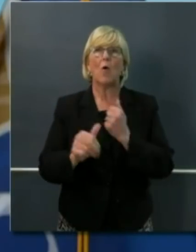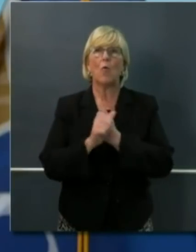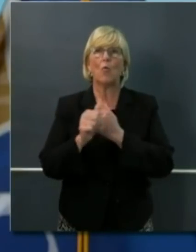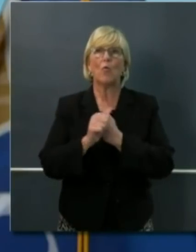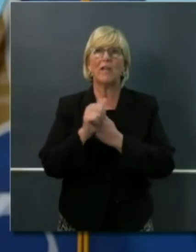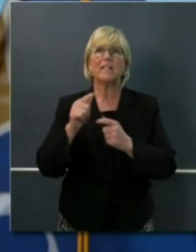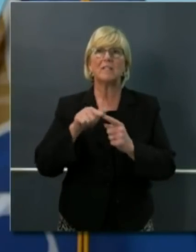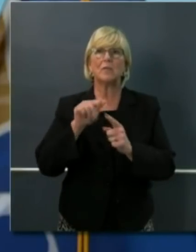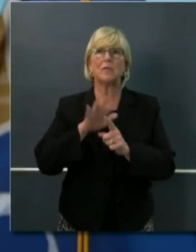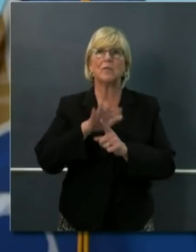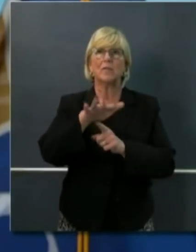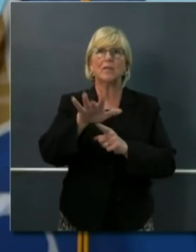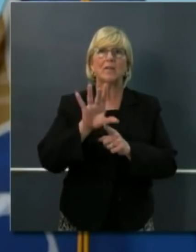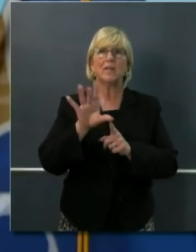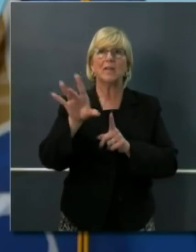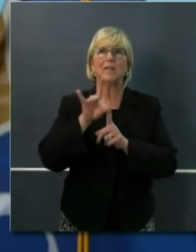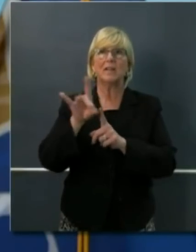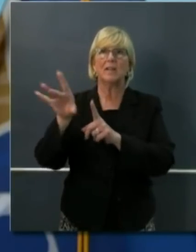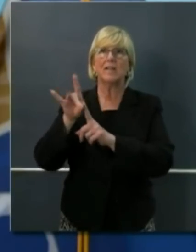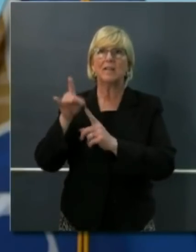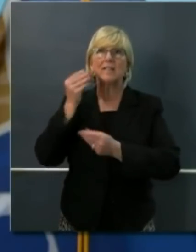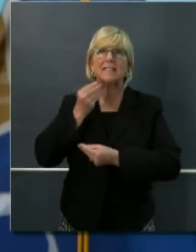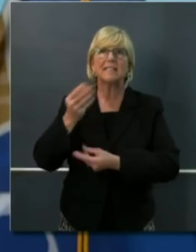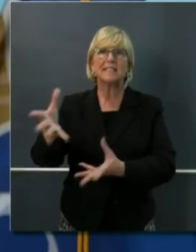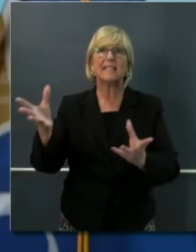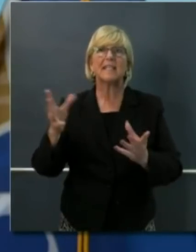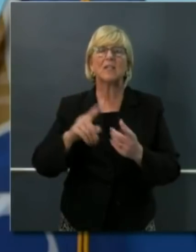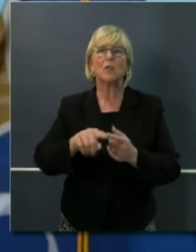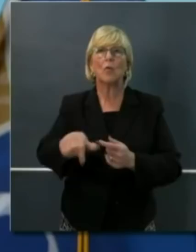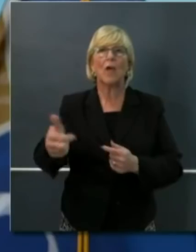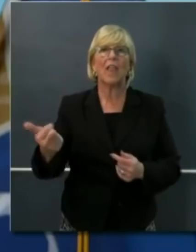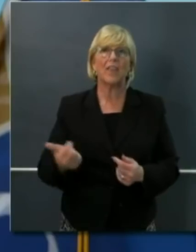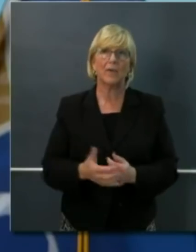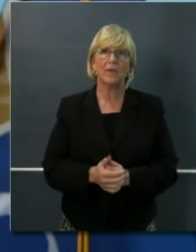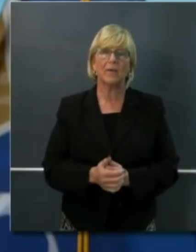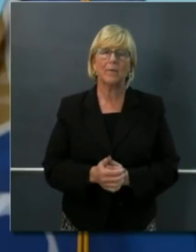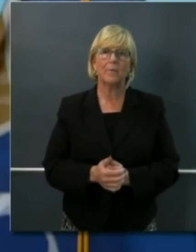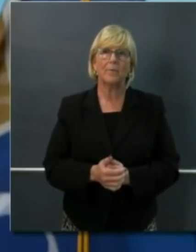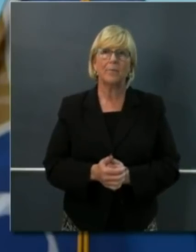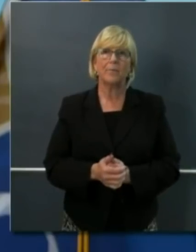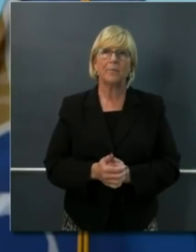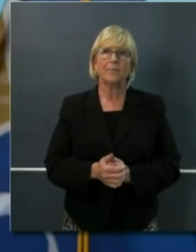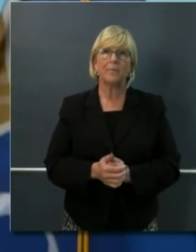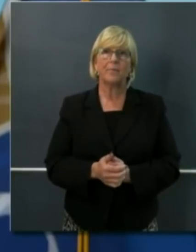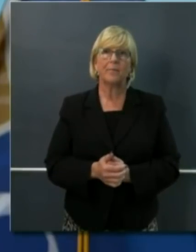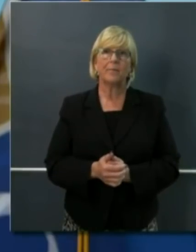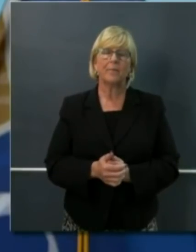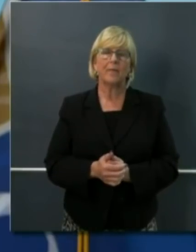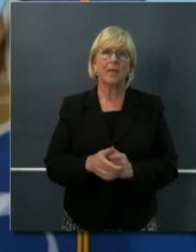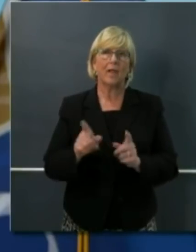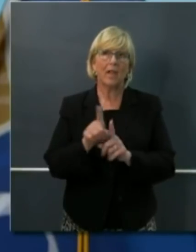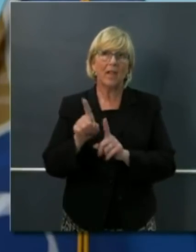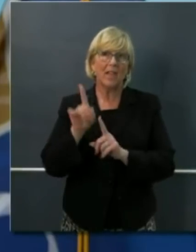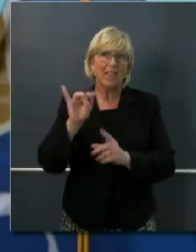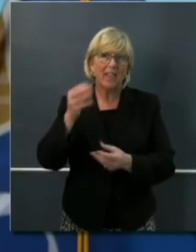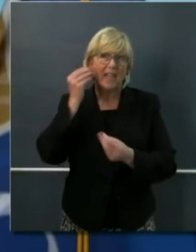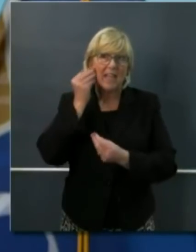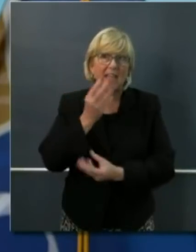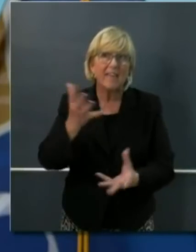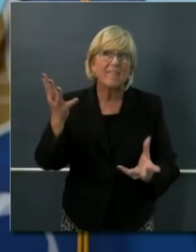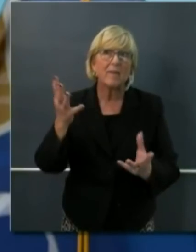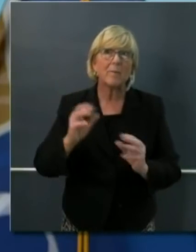being infected or transmitting it to others. So as that information evolves,